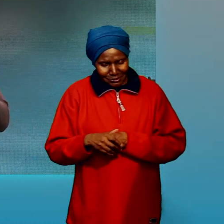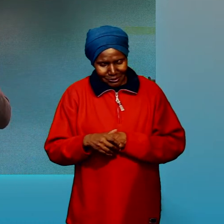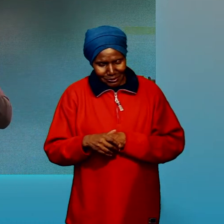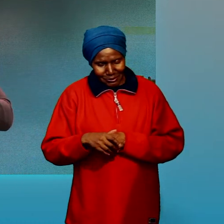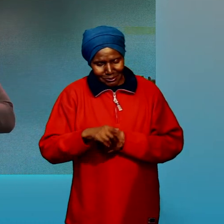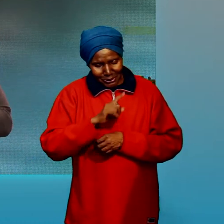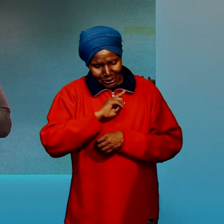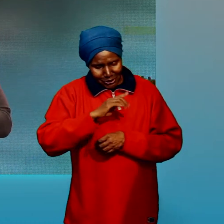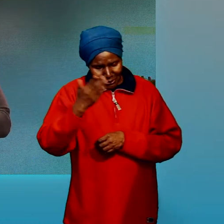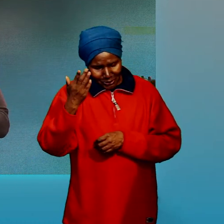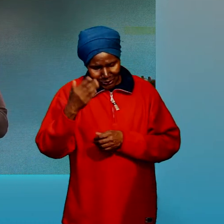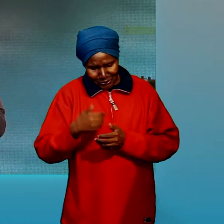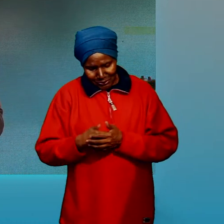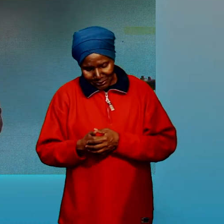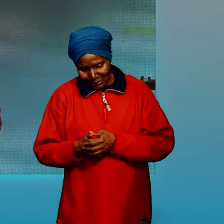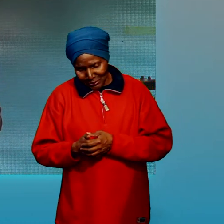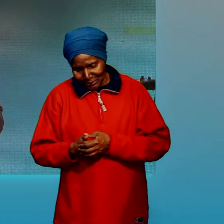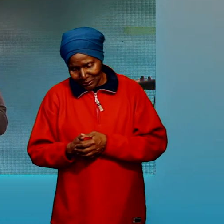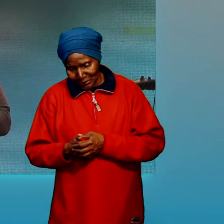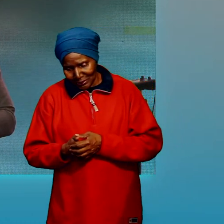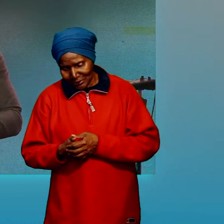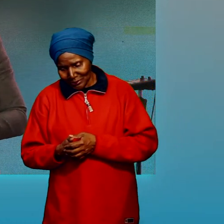And so in the stillness of your own heart,